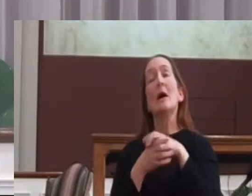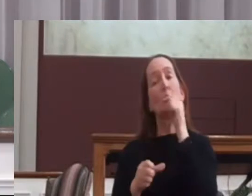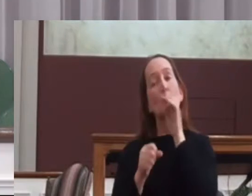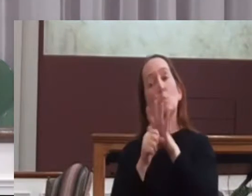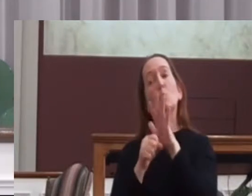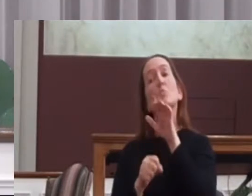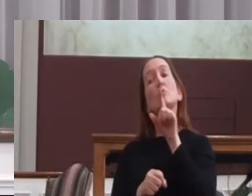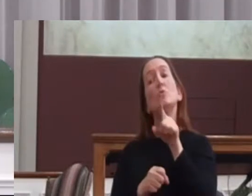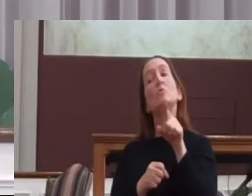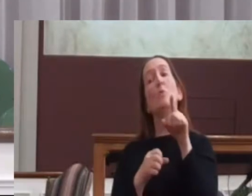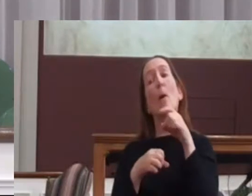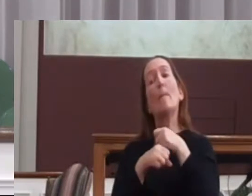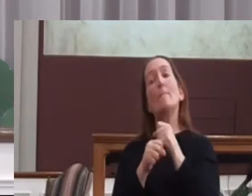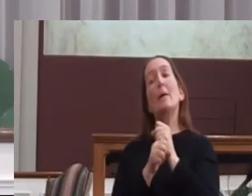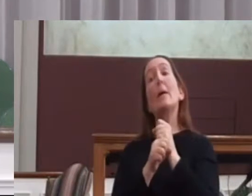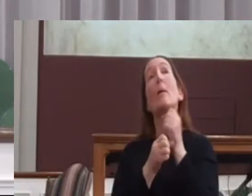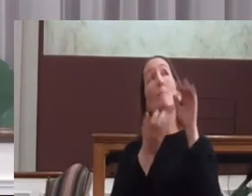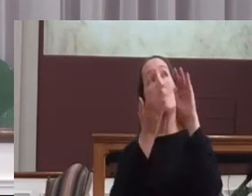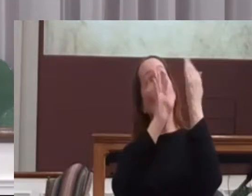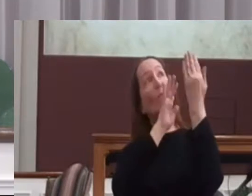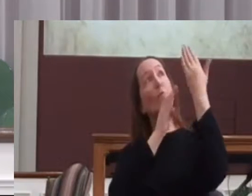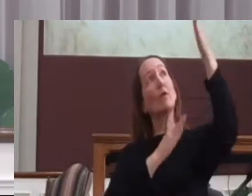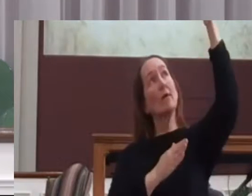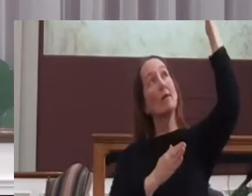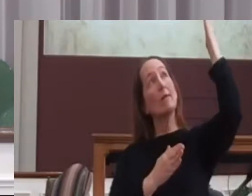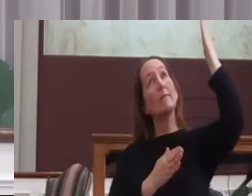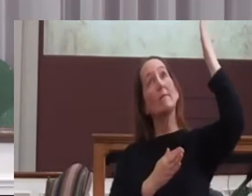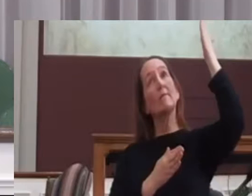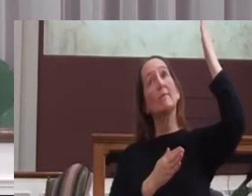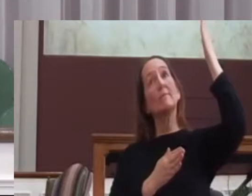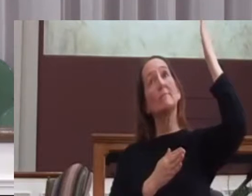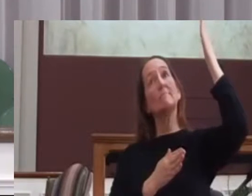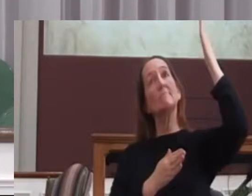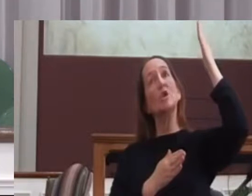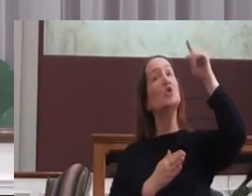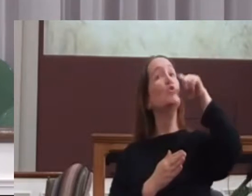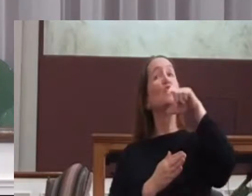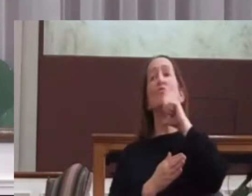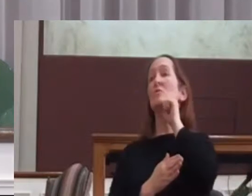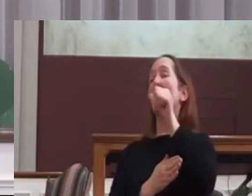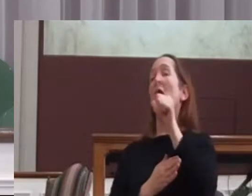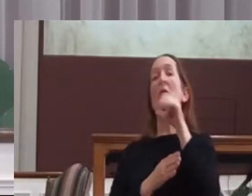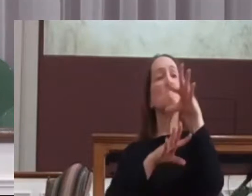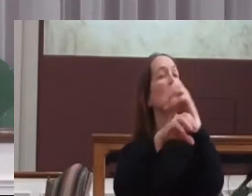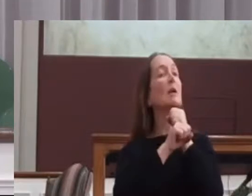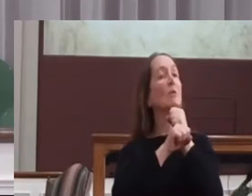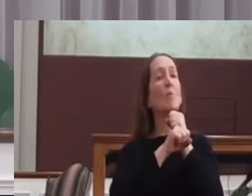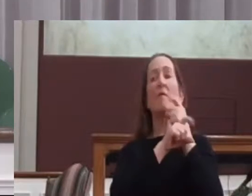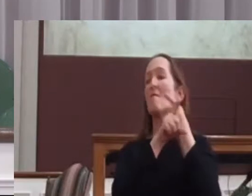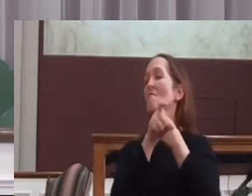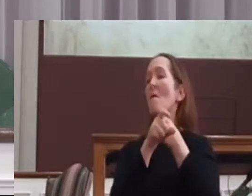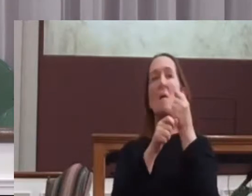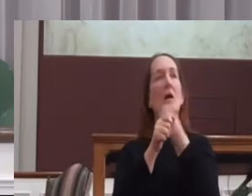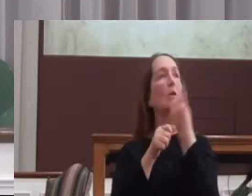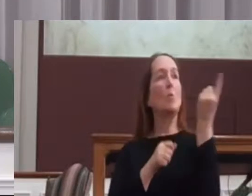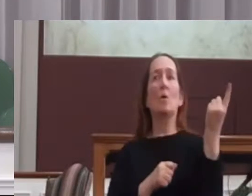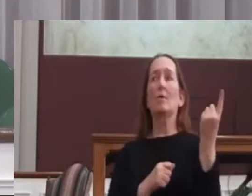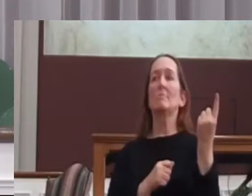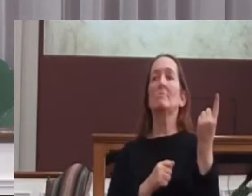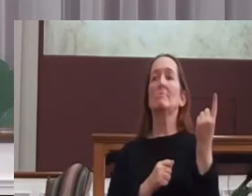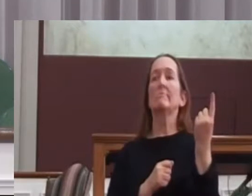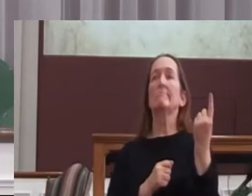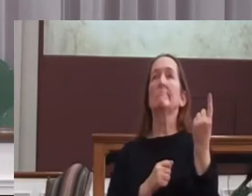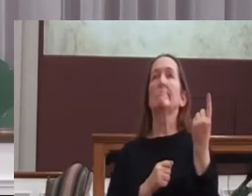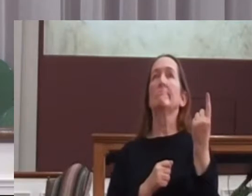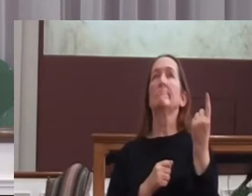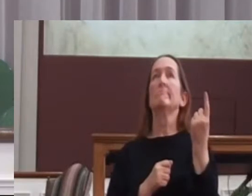in marriage, and the commitment that you have made to one another before God, should not